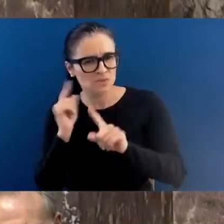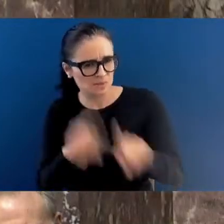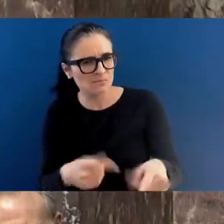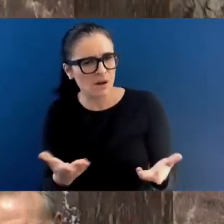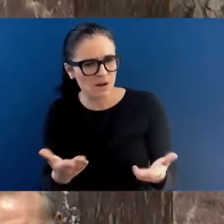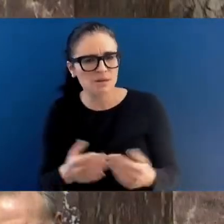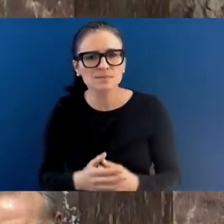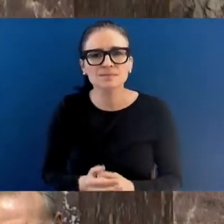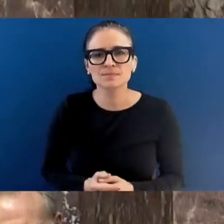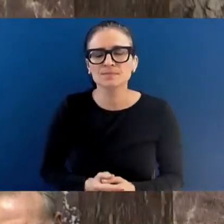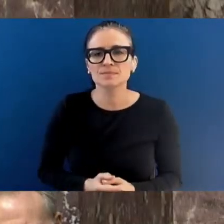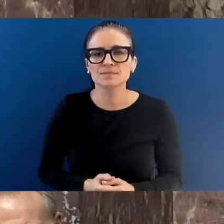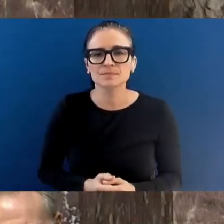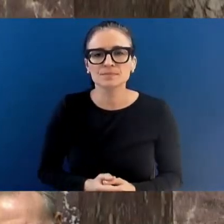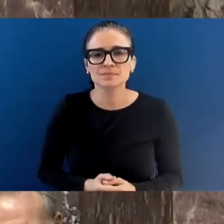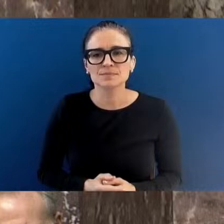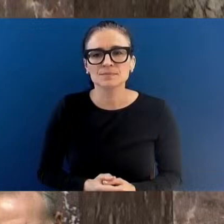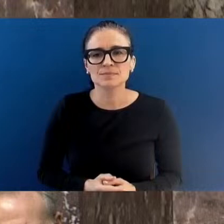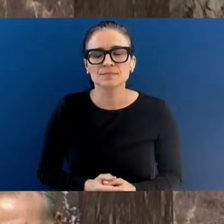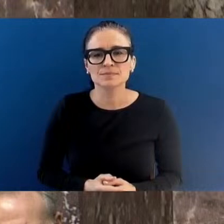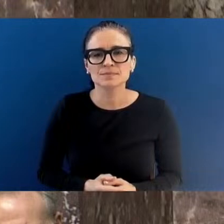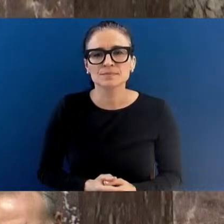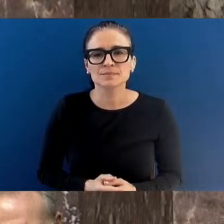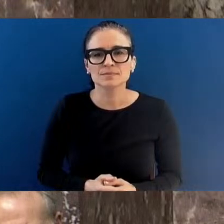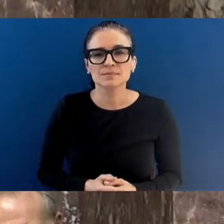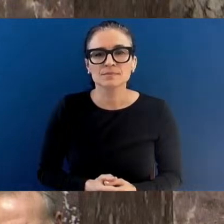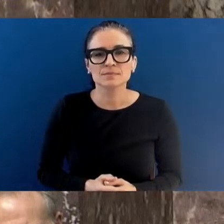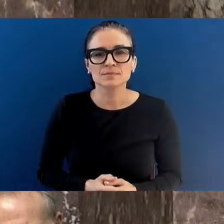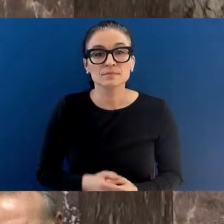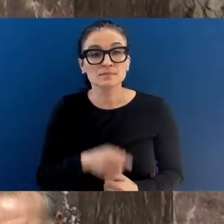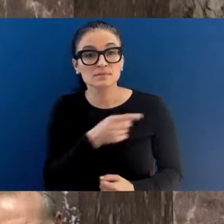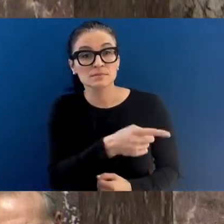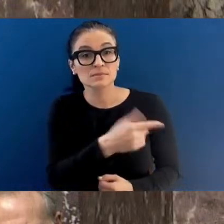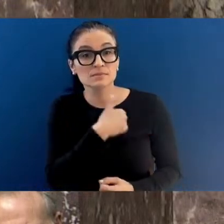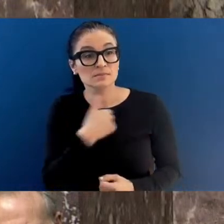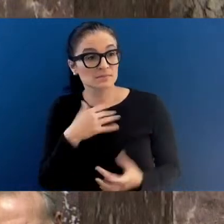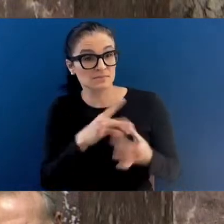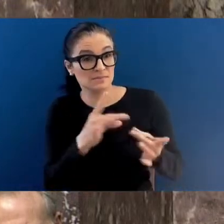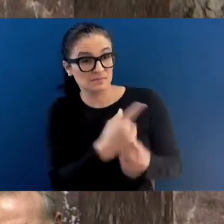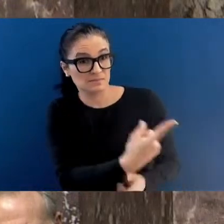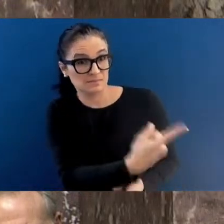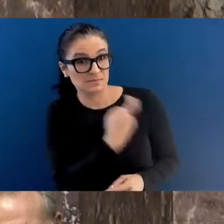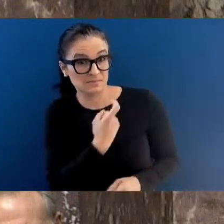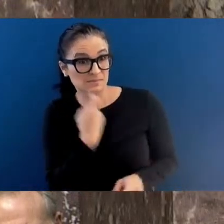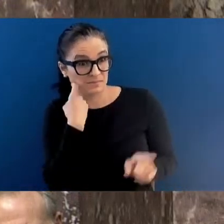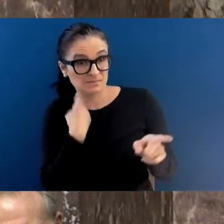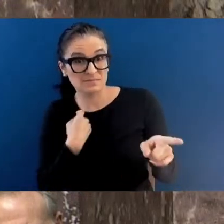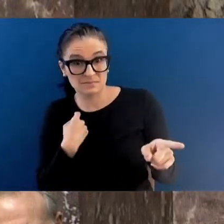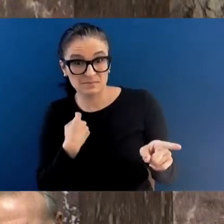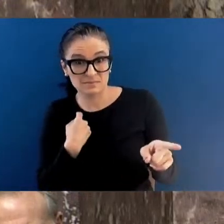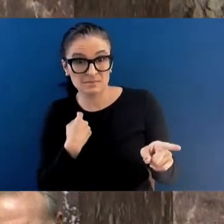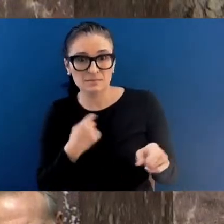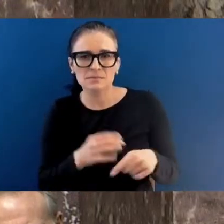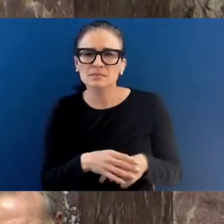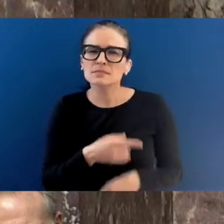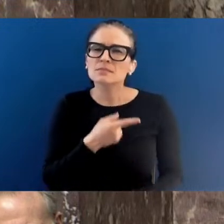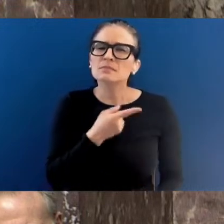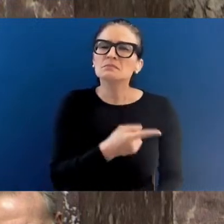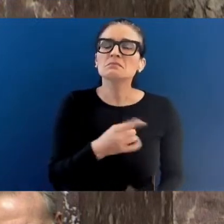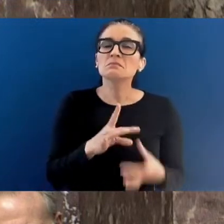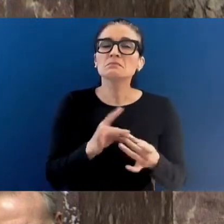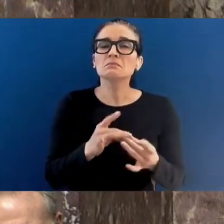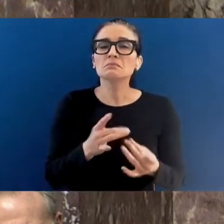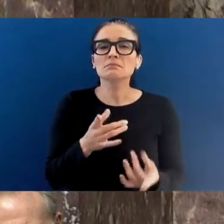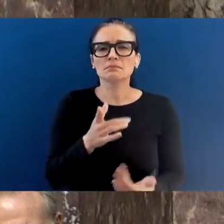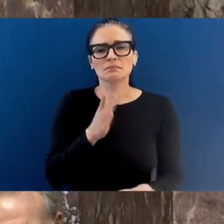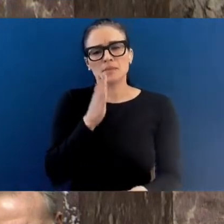discounting. The member who asked this question was discounting Anti-Racism Act in his comments. I listened to his entire second read speech.